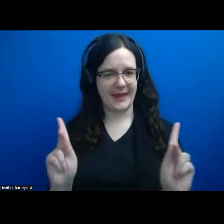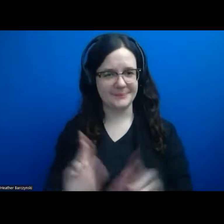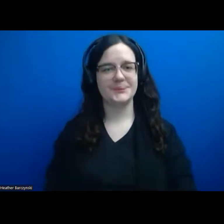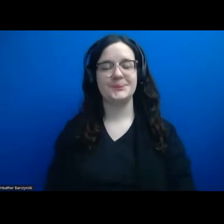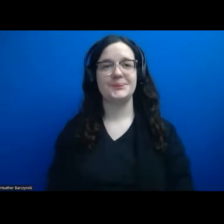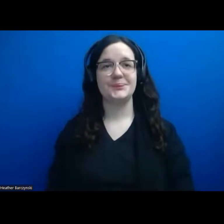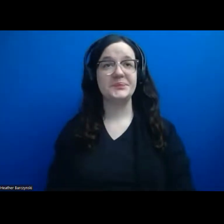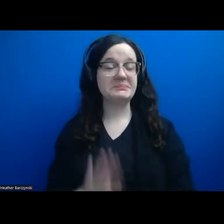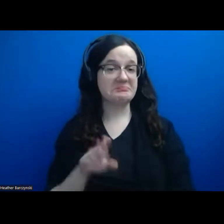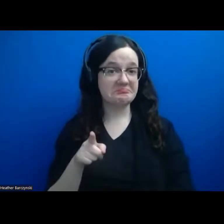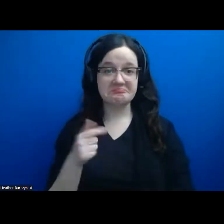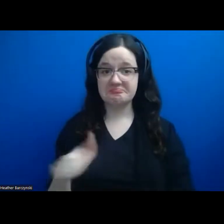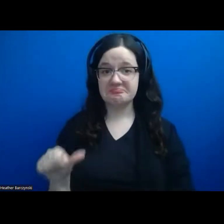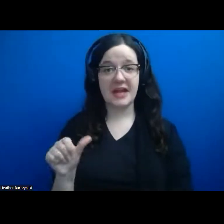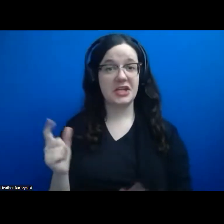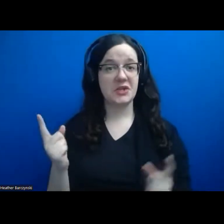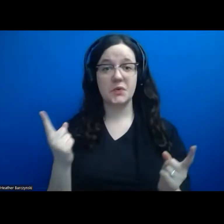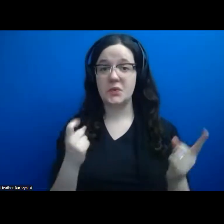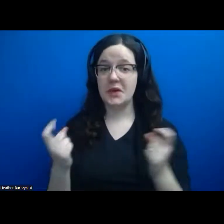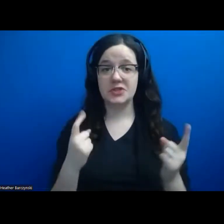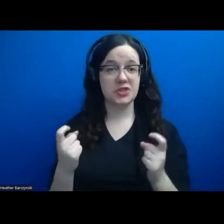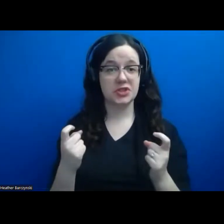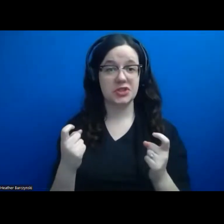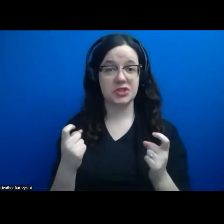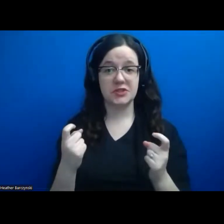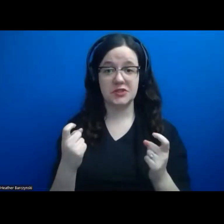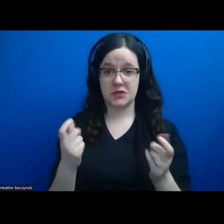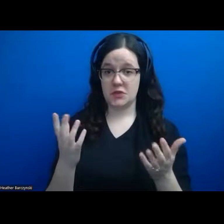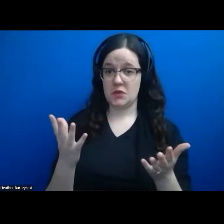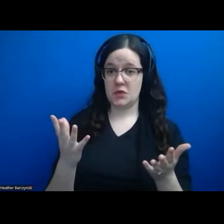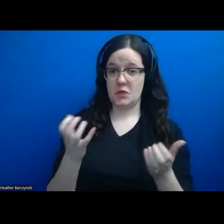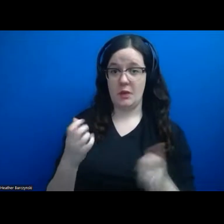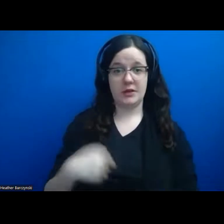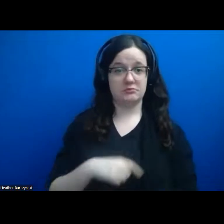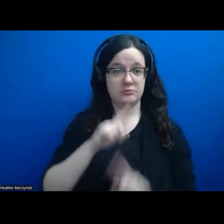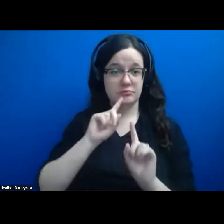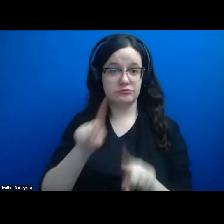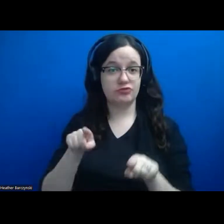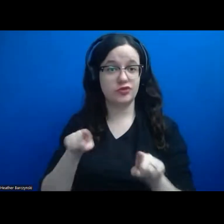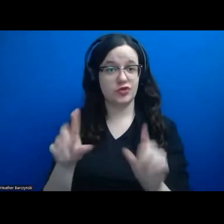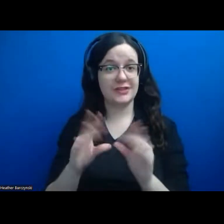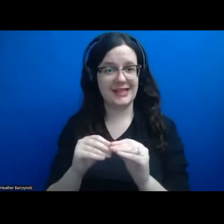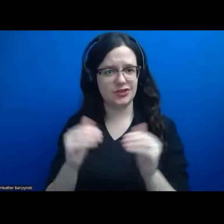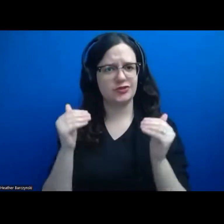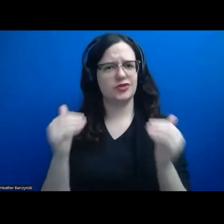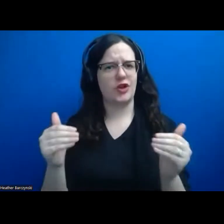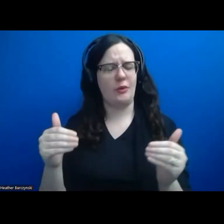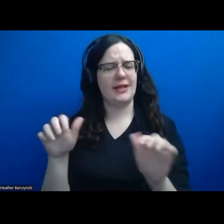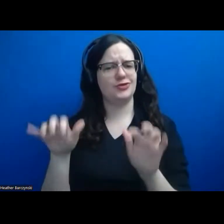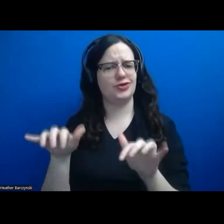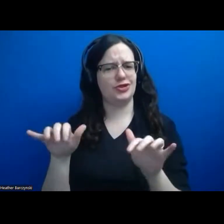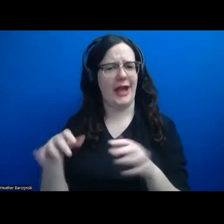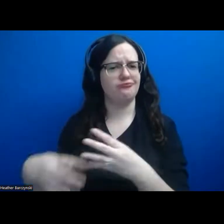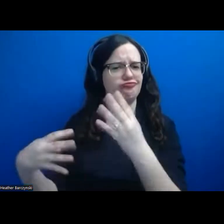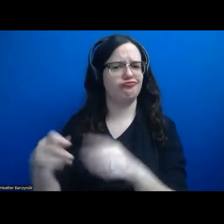So if you have any questions that you would like answered during the session, please enter them in the chat box at